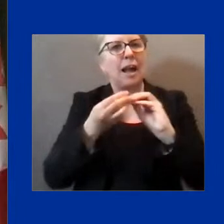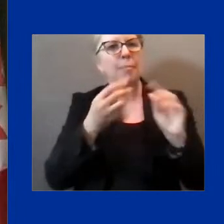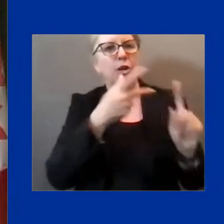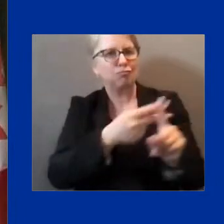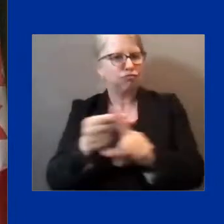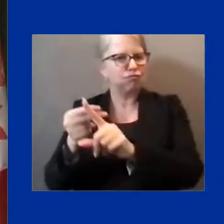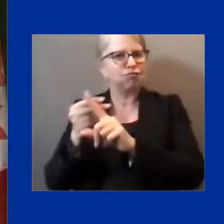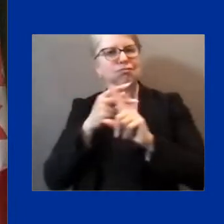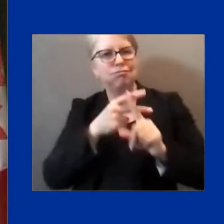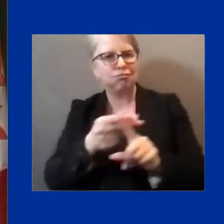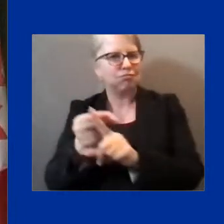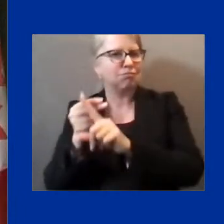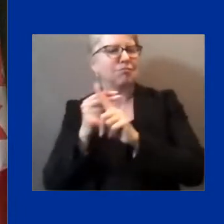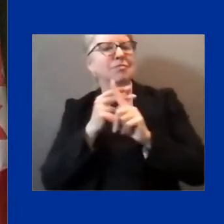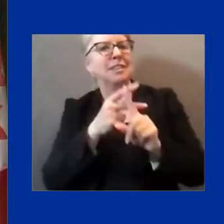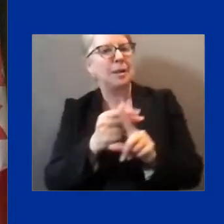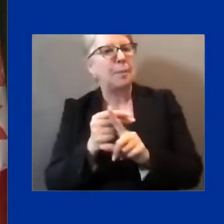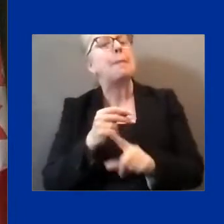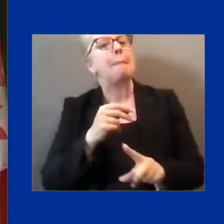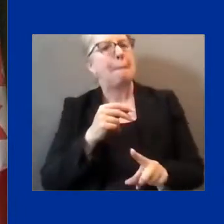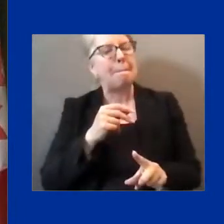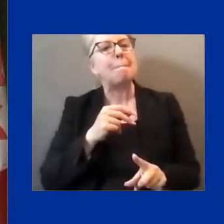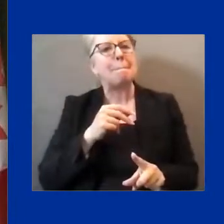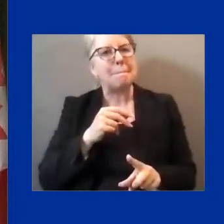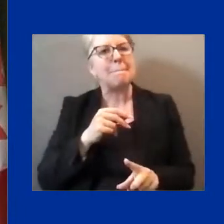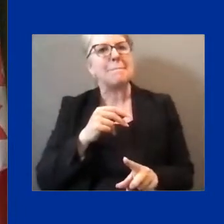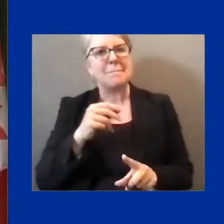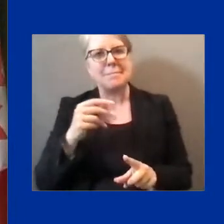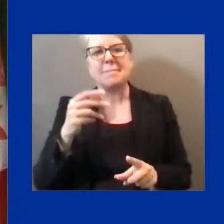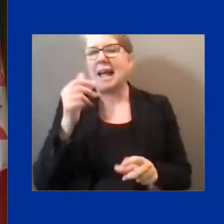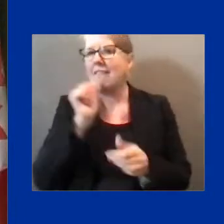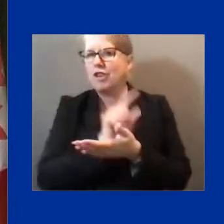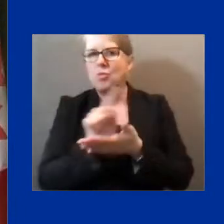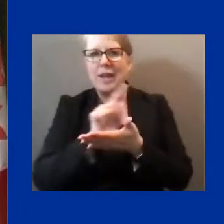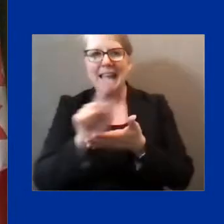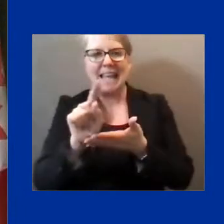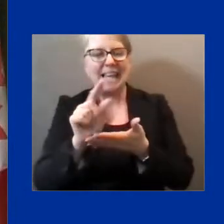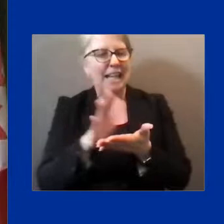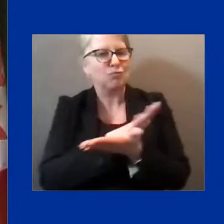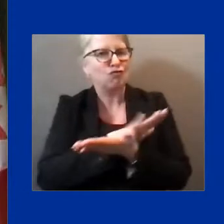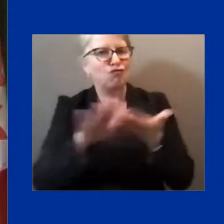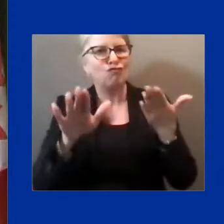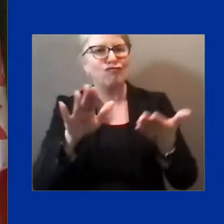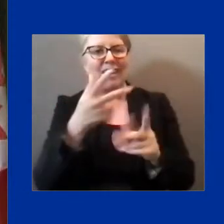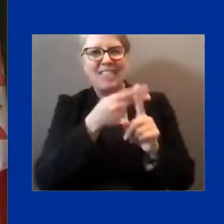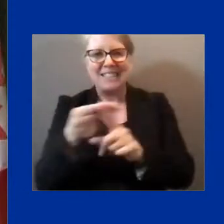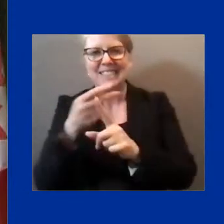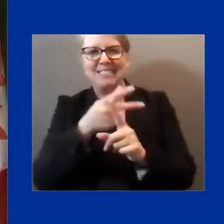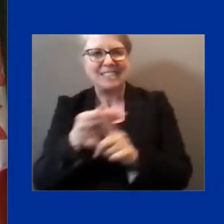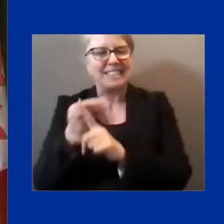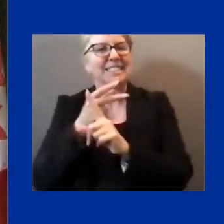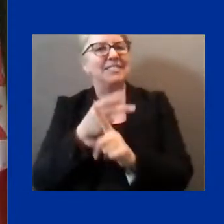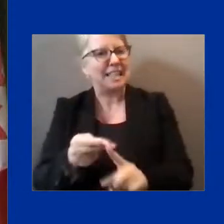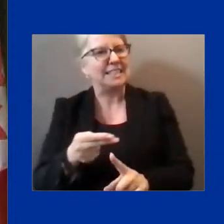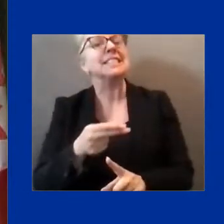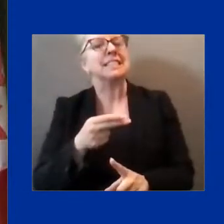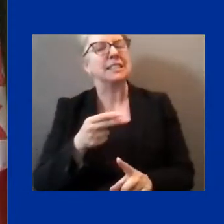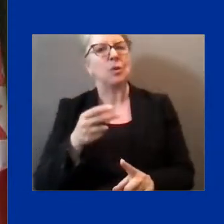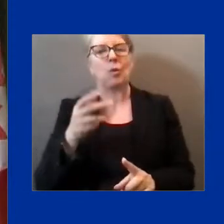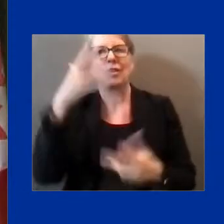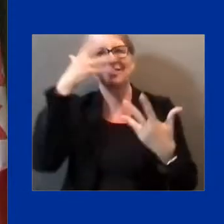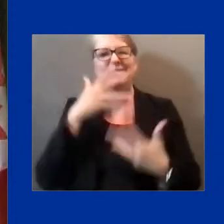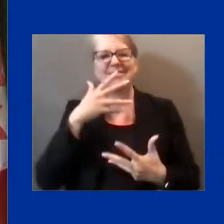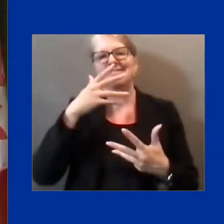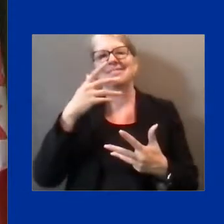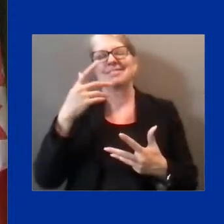able to vaccinate, and we run out of vaccine every week. And now this will be, unfortunately, a dip and a